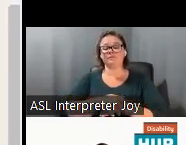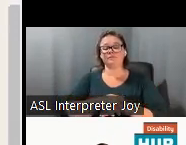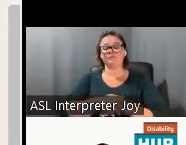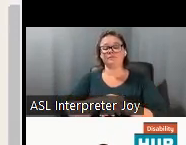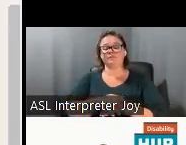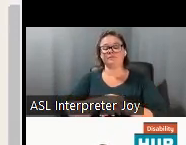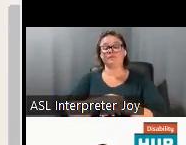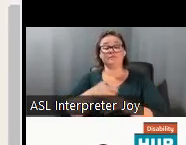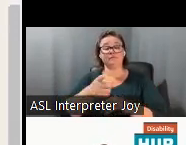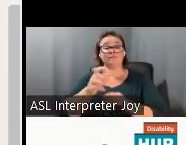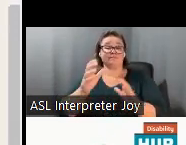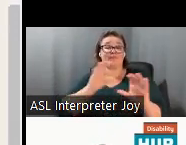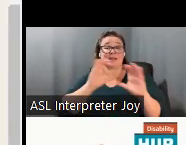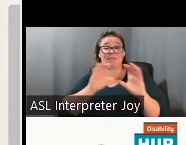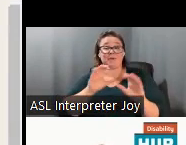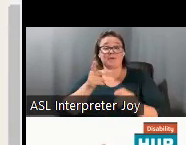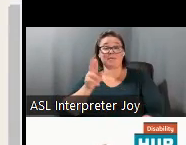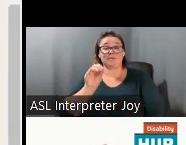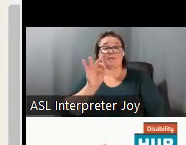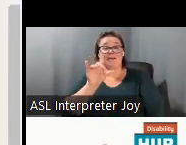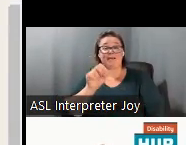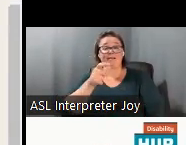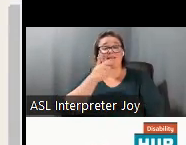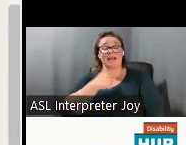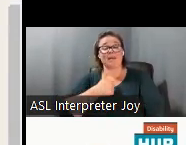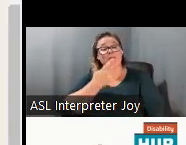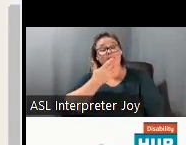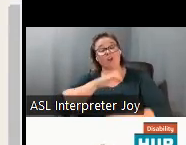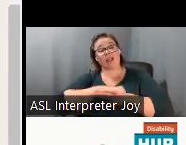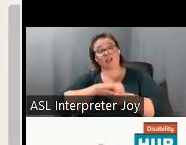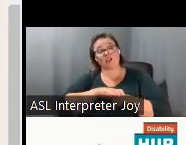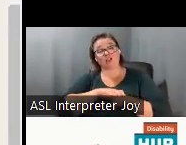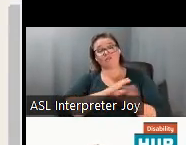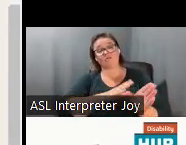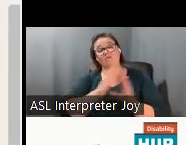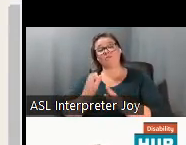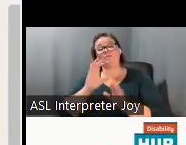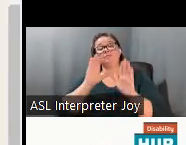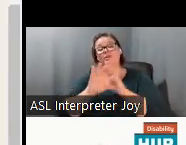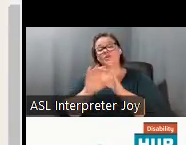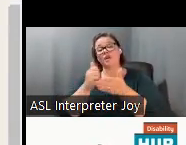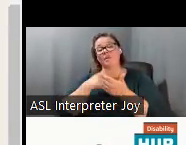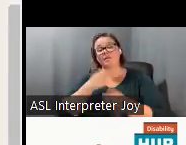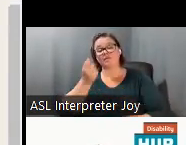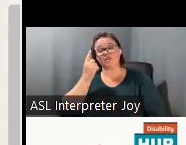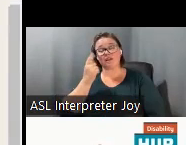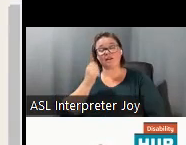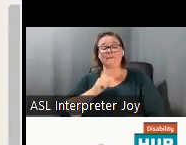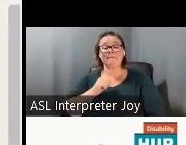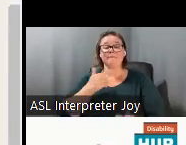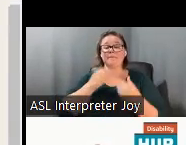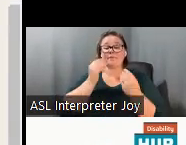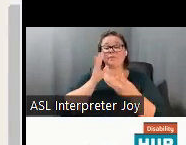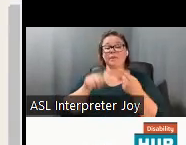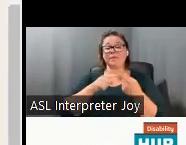it's a communication profile. And she says, I prefer English. Pictures help me understand. And then there's information about how to